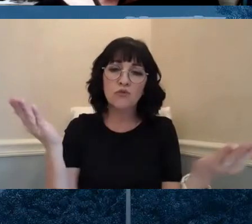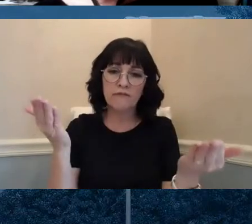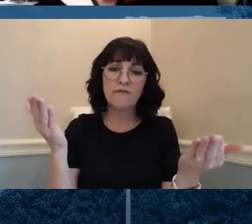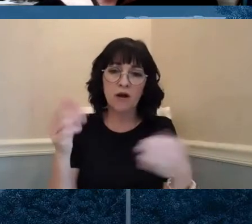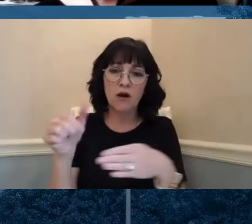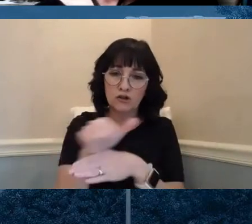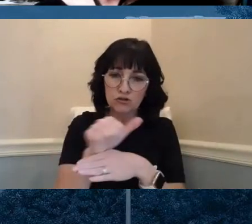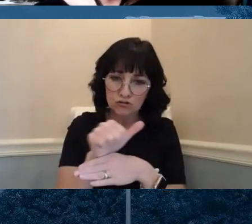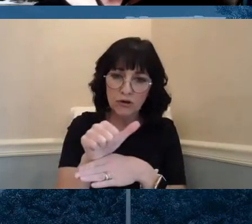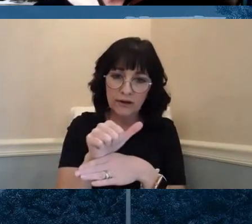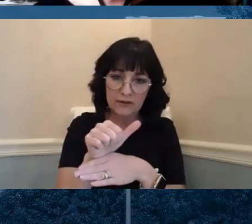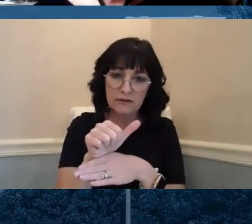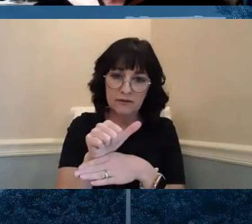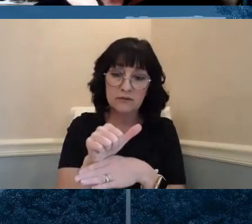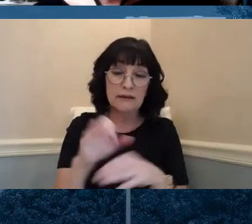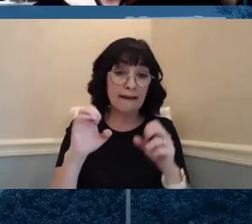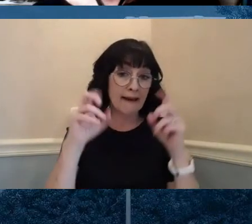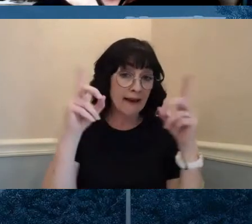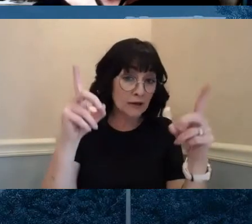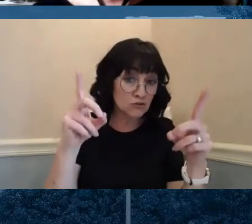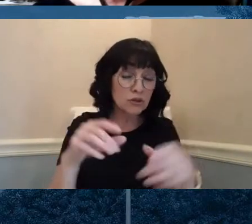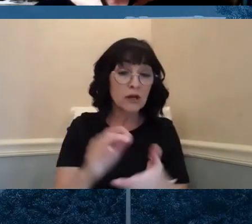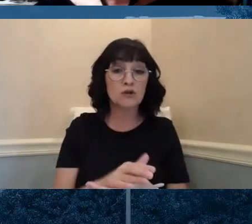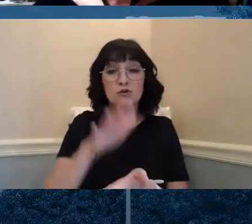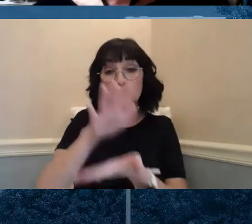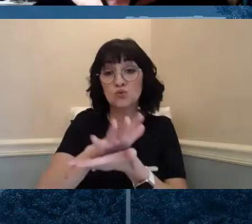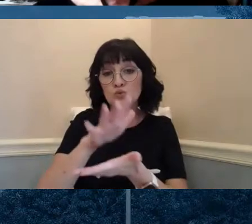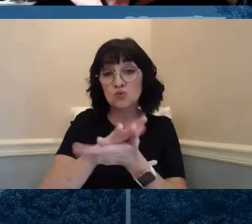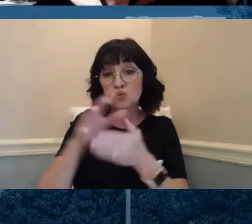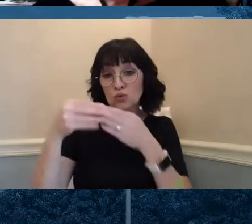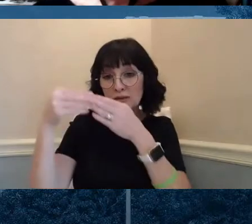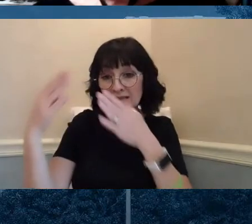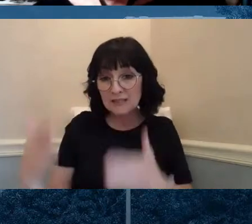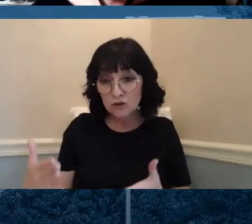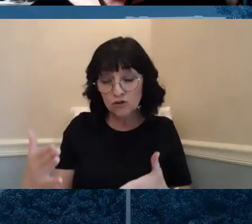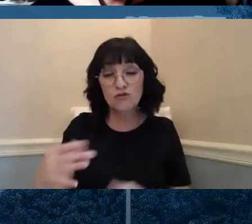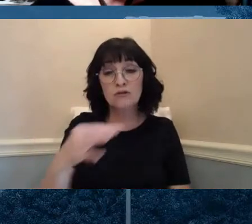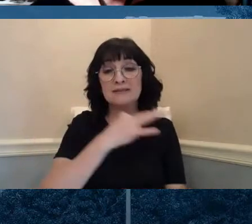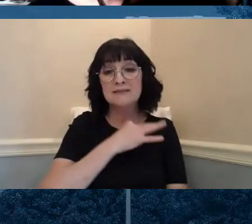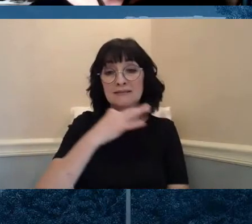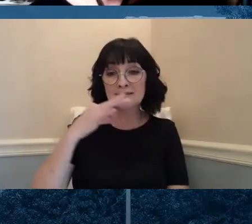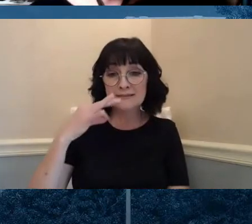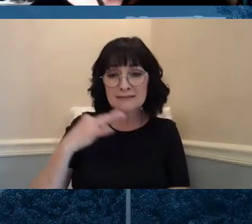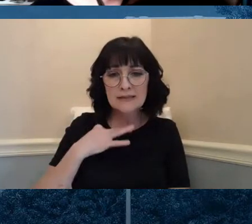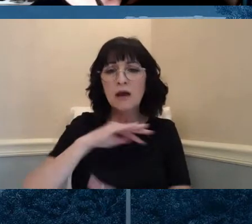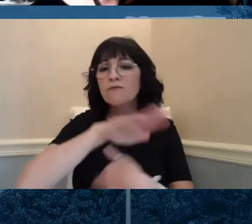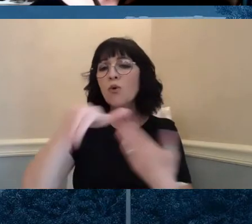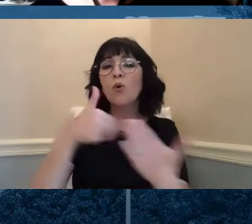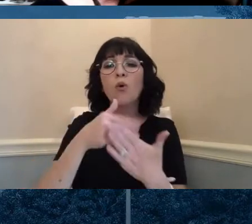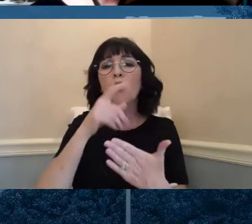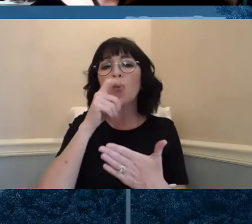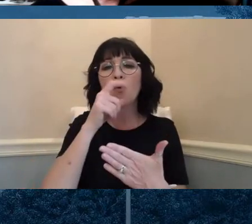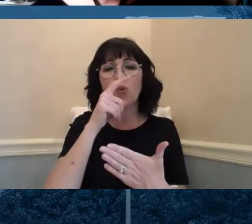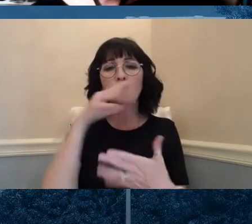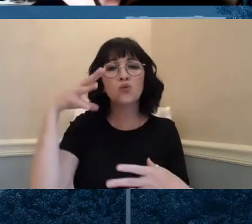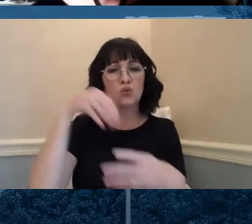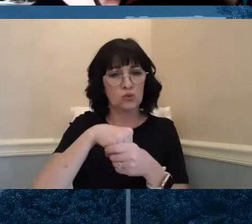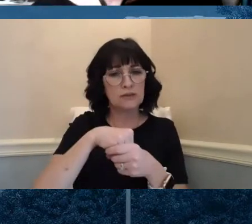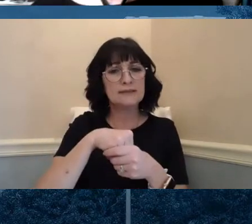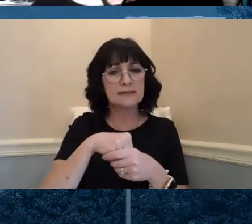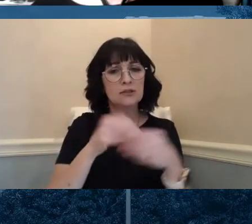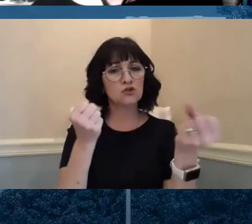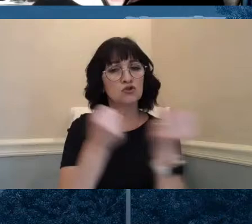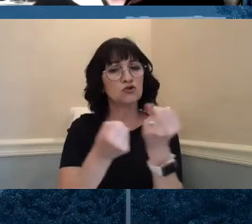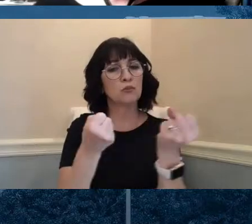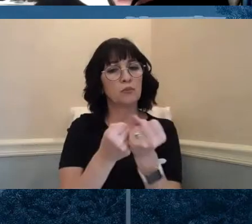our educators, but our school leaders and any of the staff members that provide support. That will be initial training before